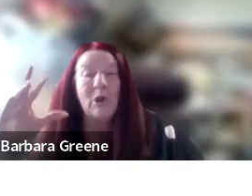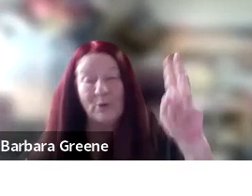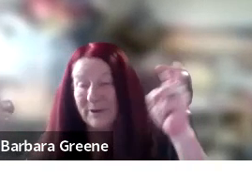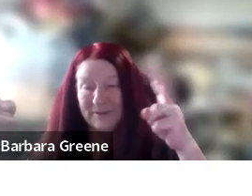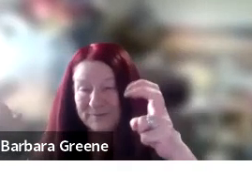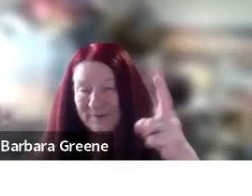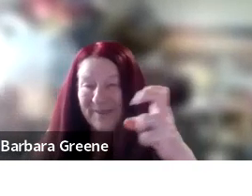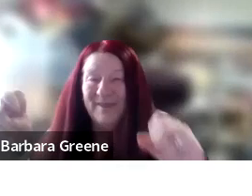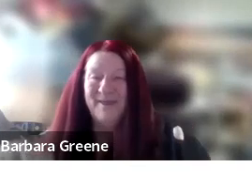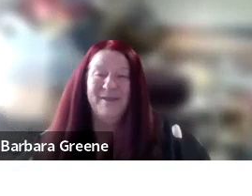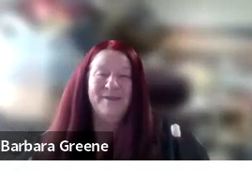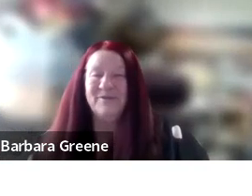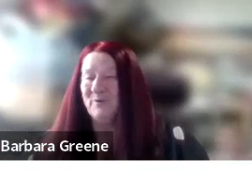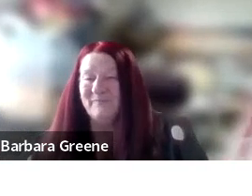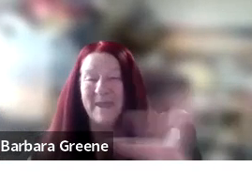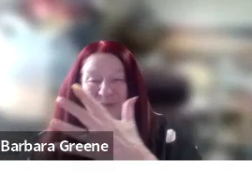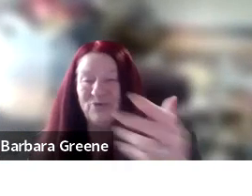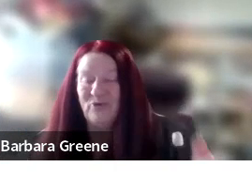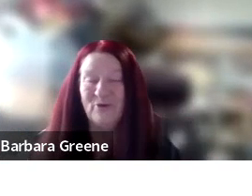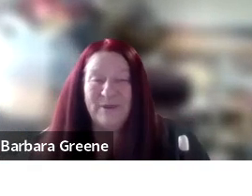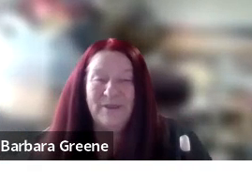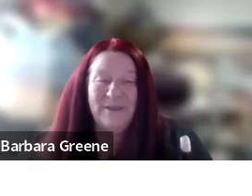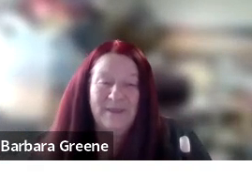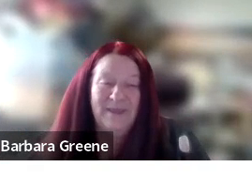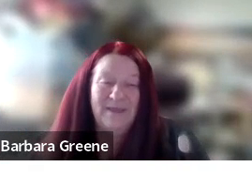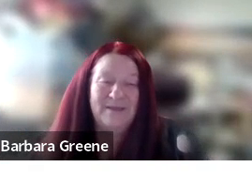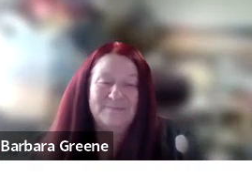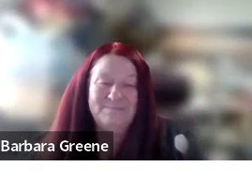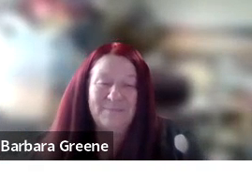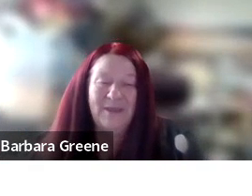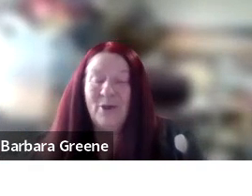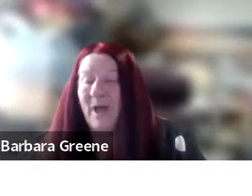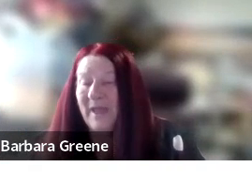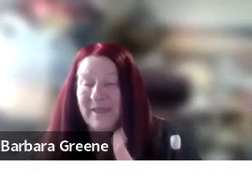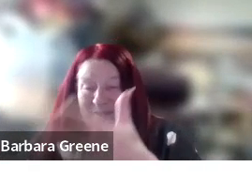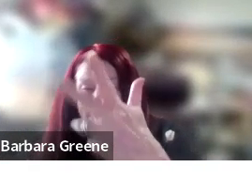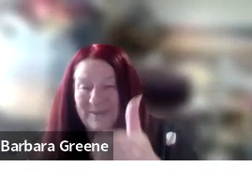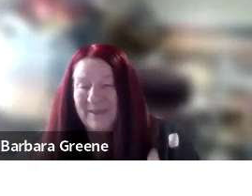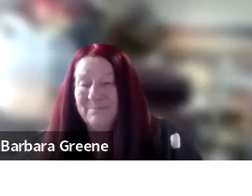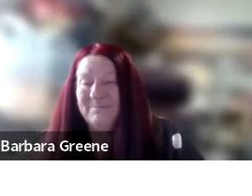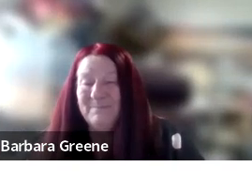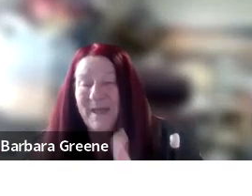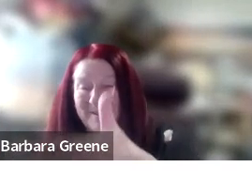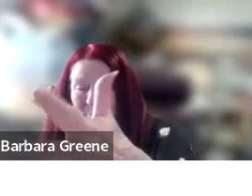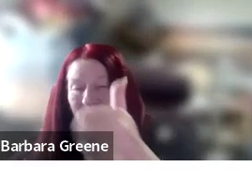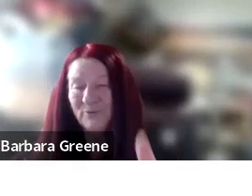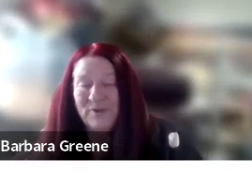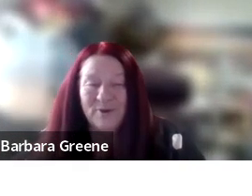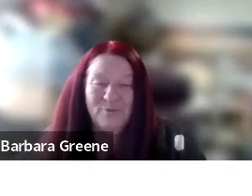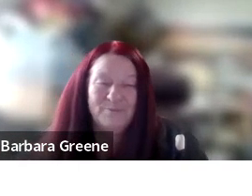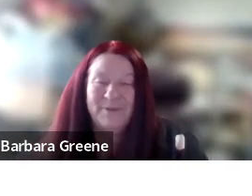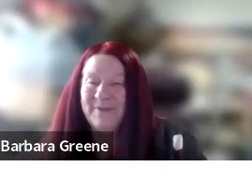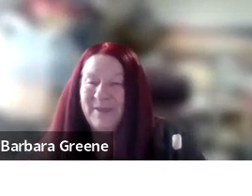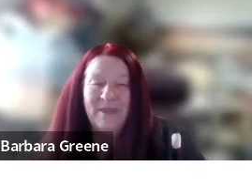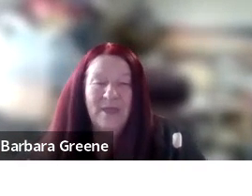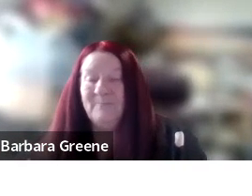things, the learnings as we have made this journey, I know I and my partners